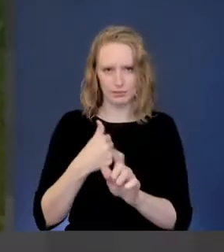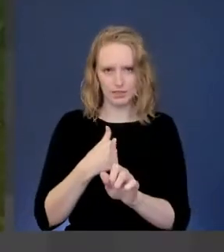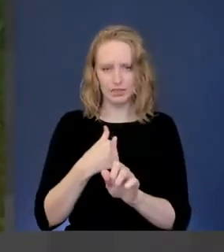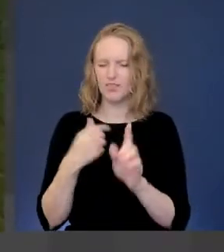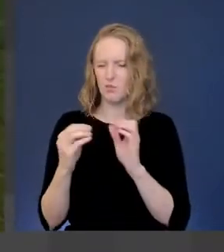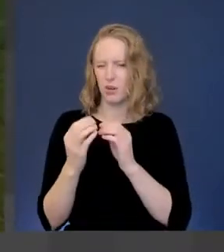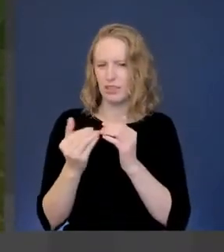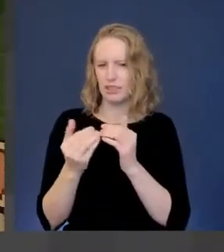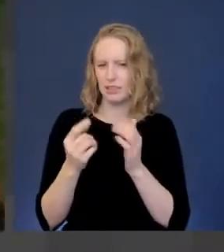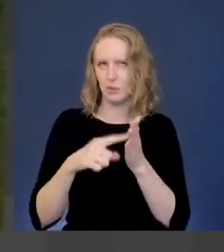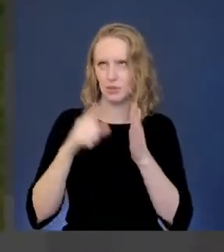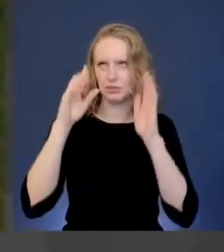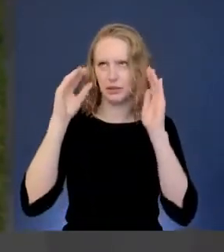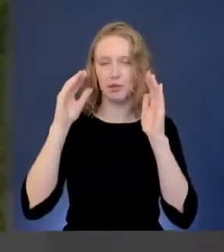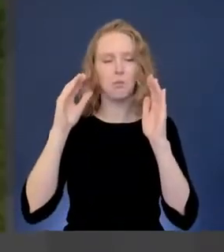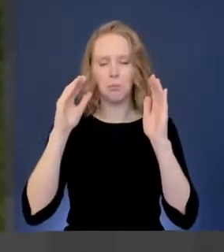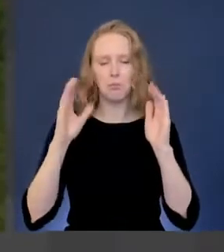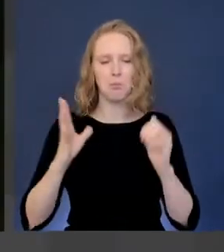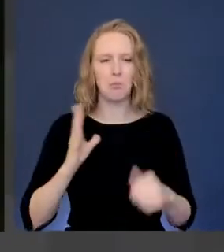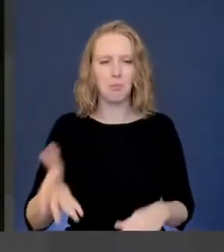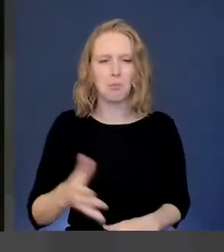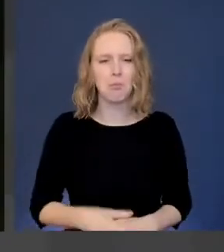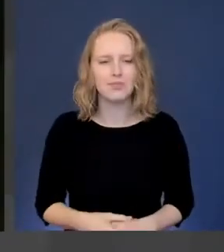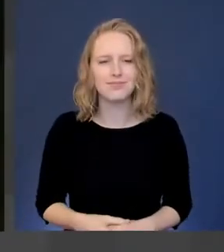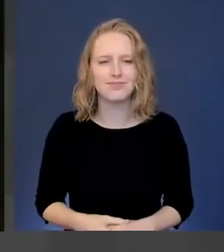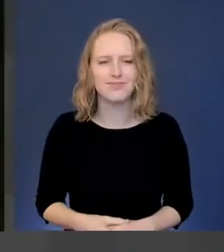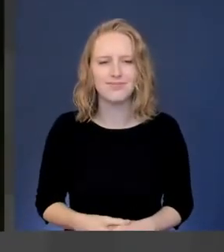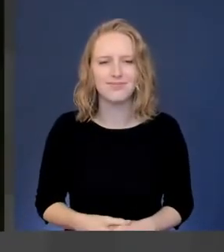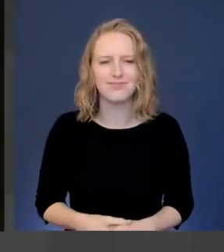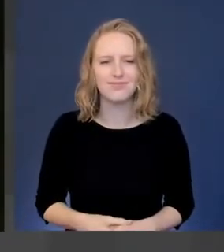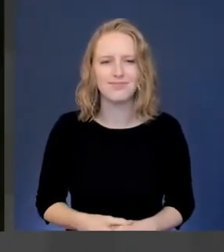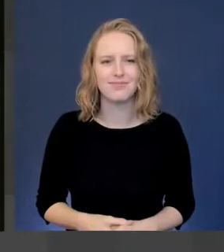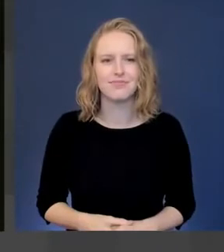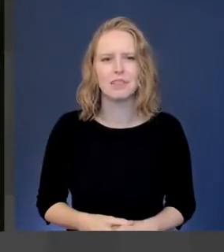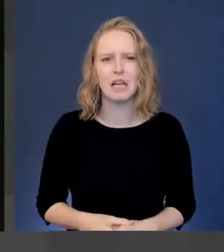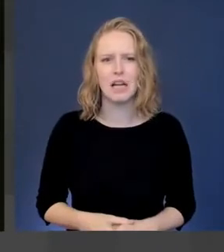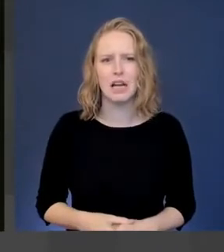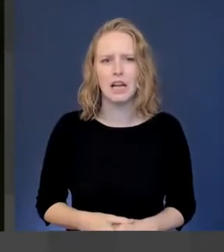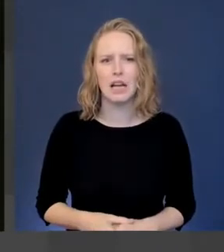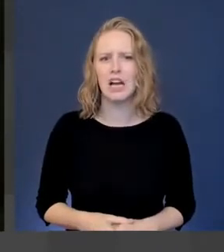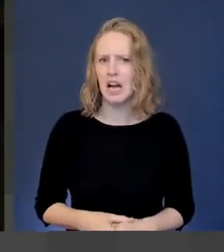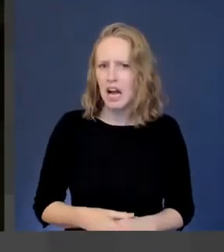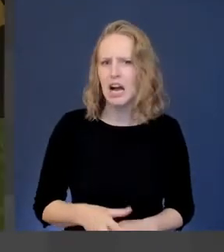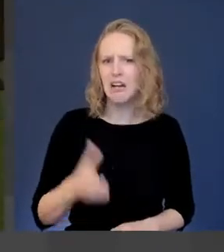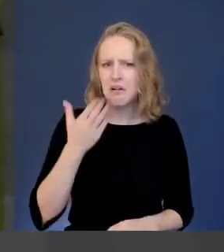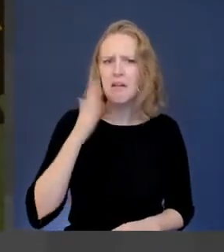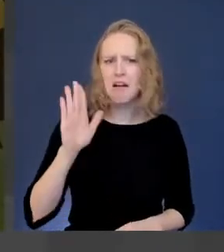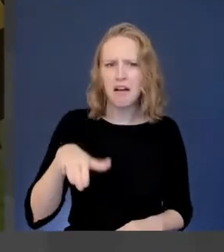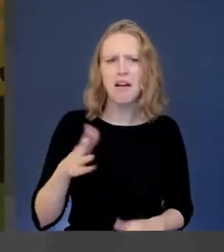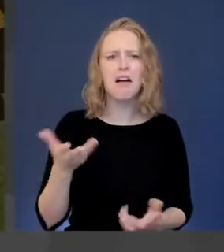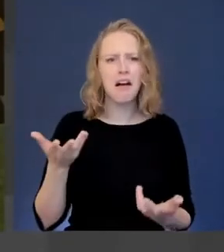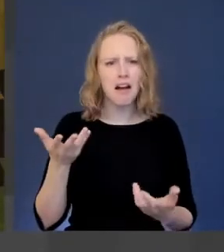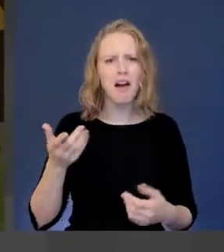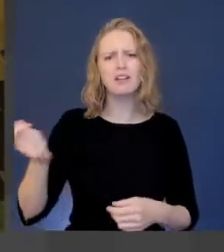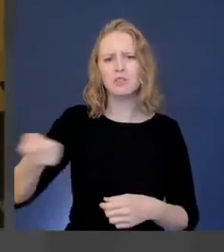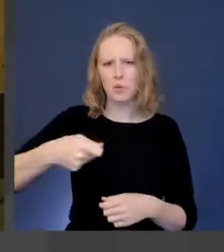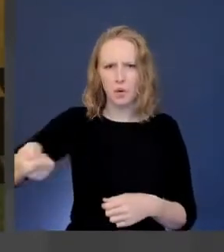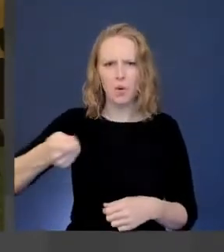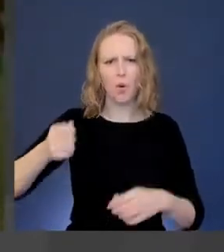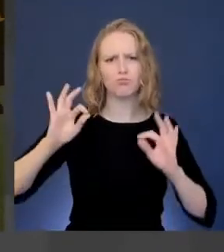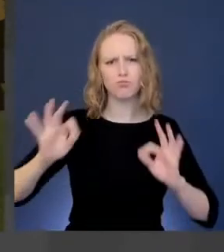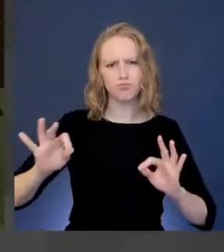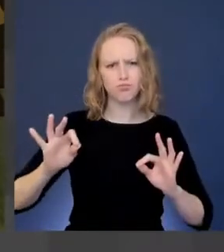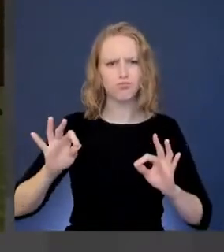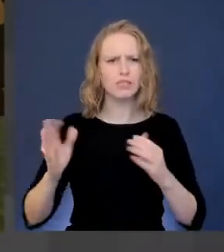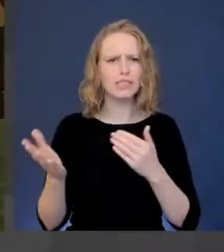Okay. Oh, okay. This is not bad. Get the sword. Easy. There we go. Now we